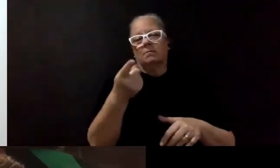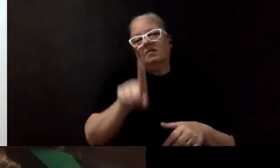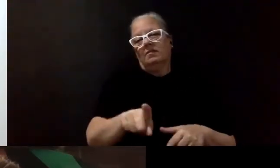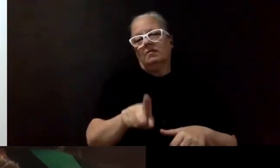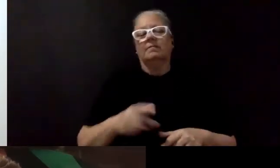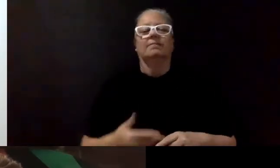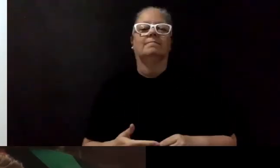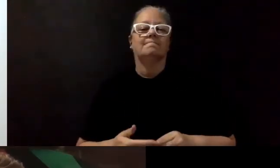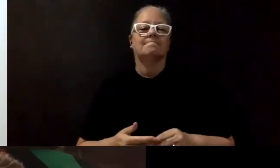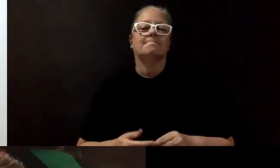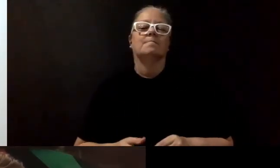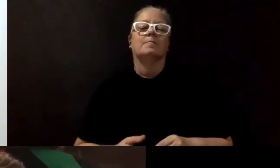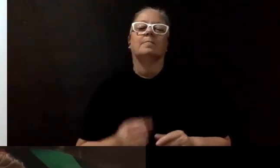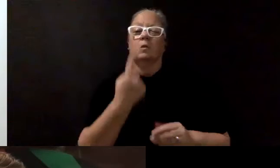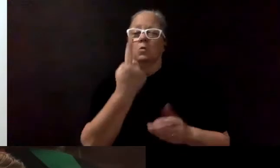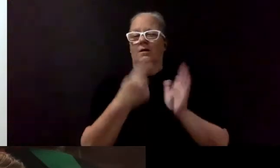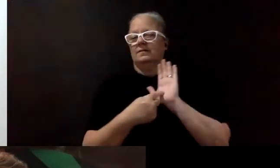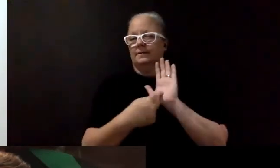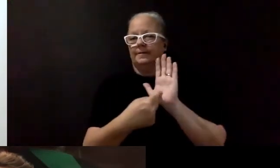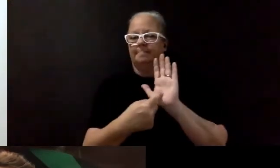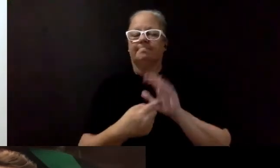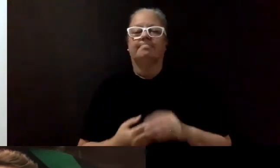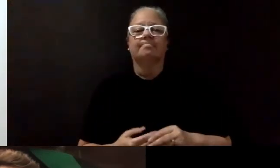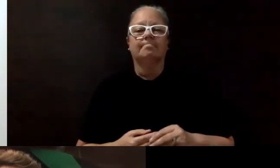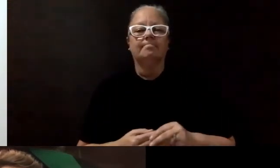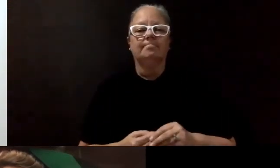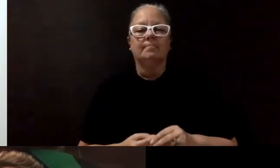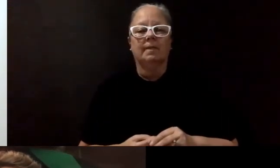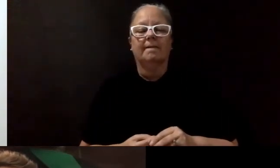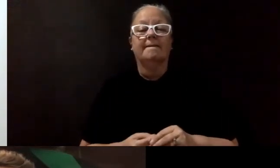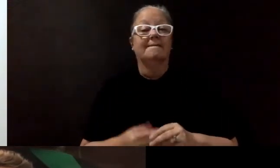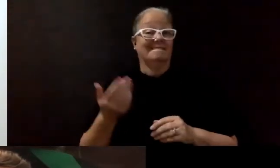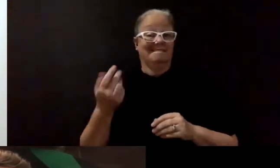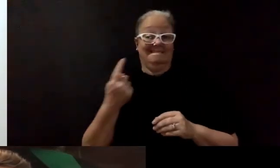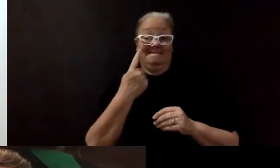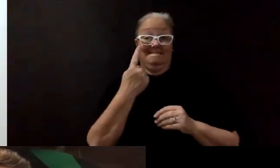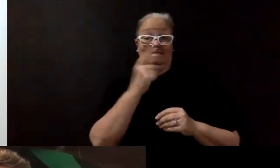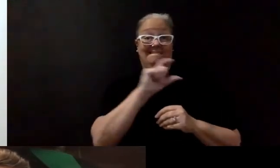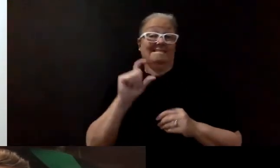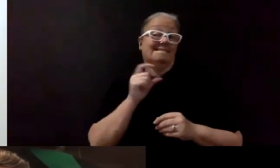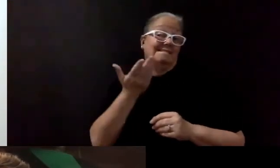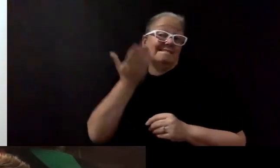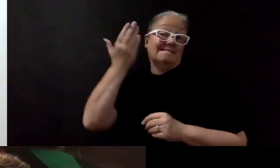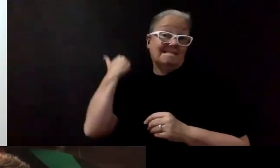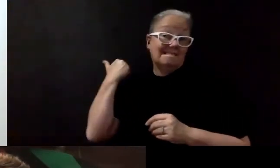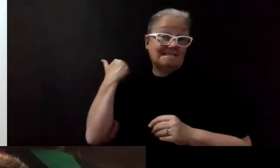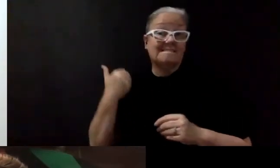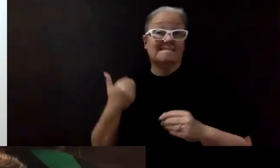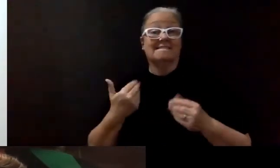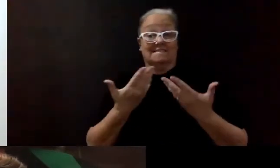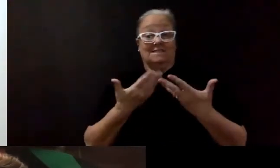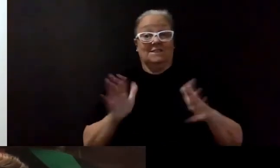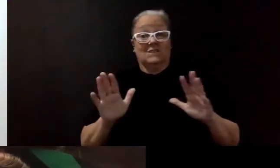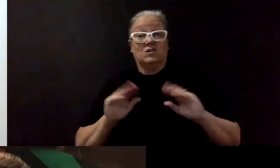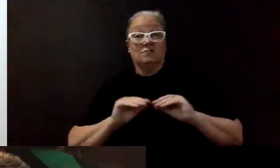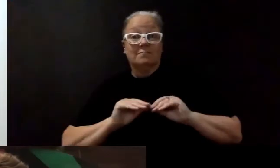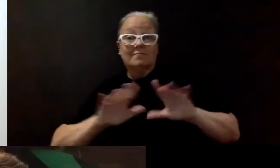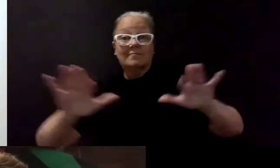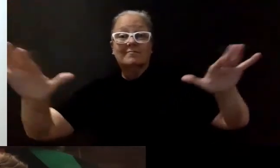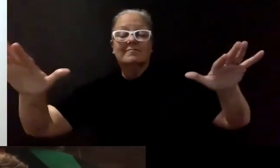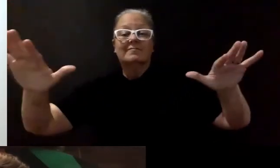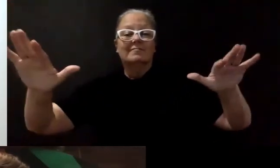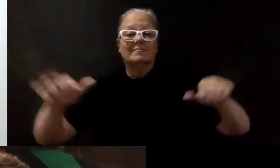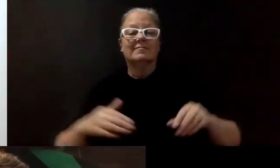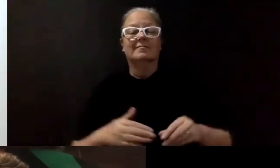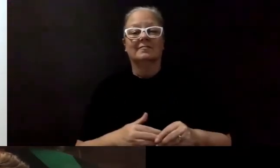for example, one thing that we've released in the last week through that initiative is a white